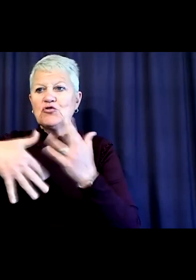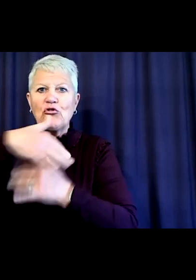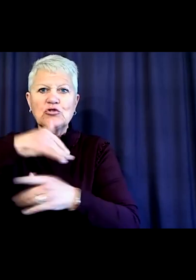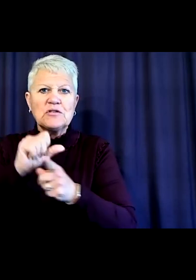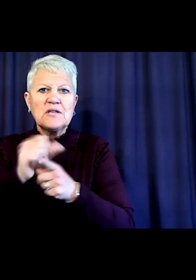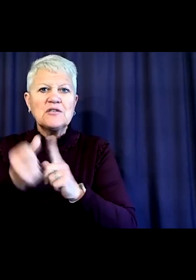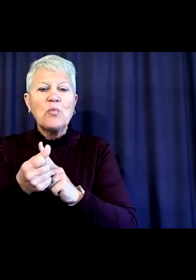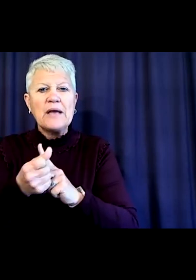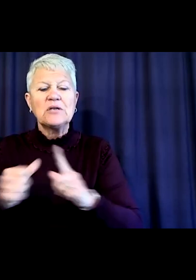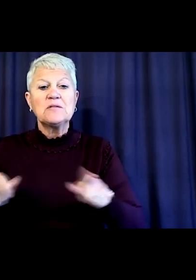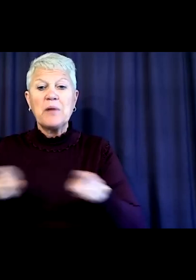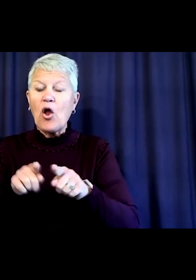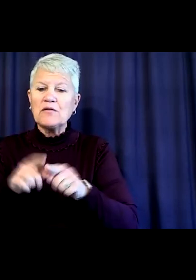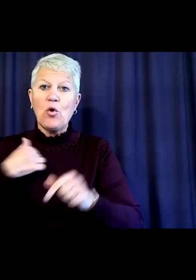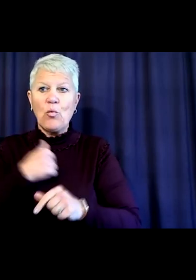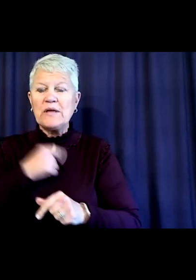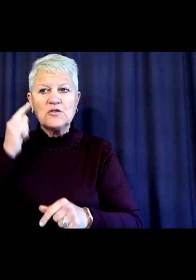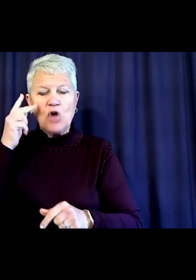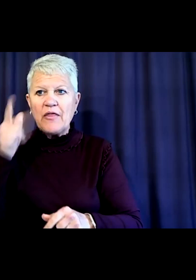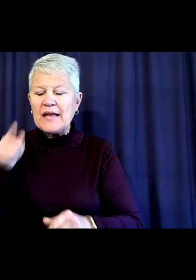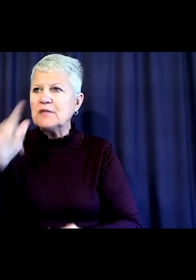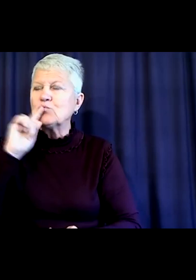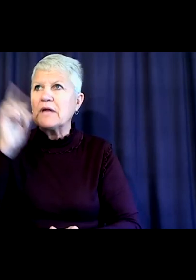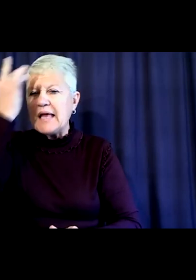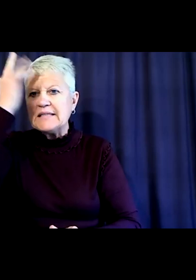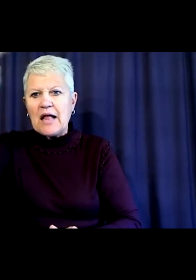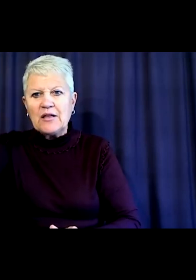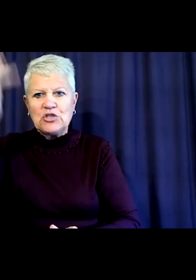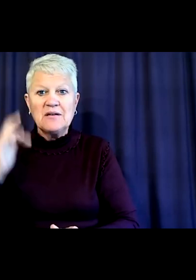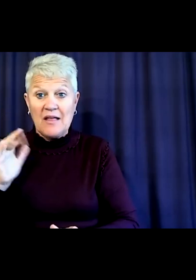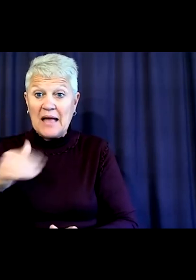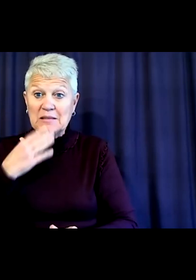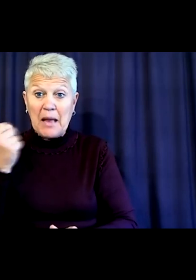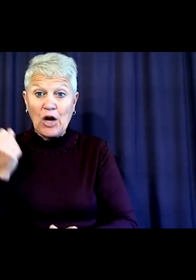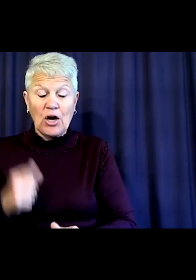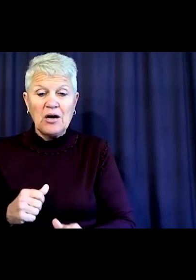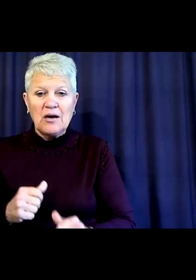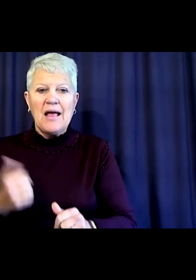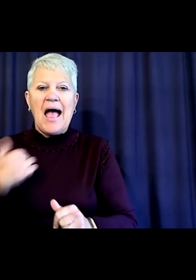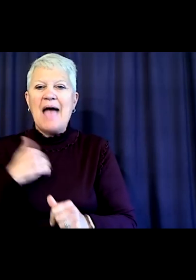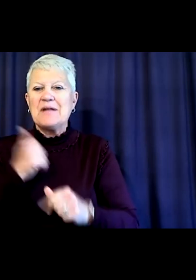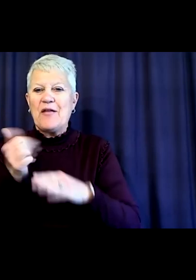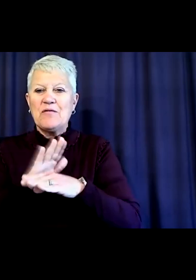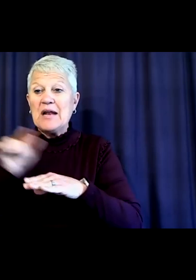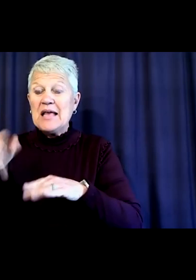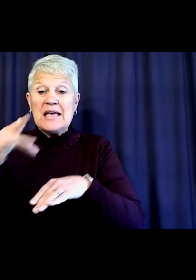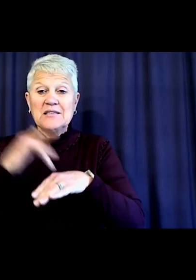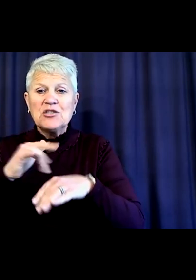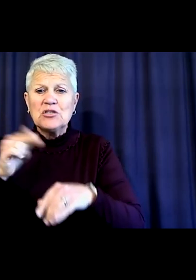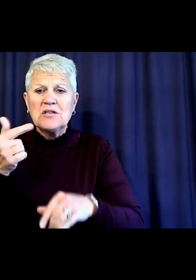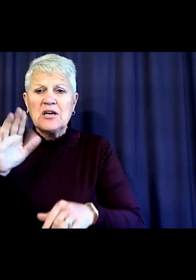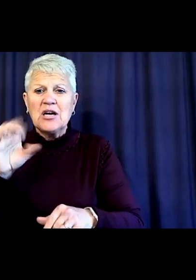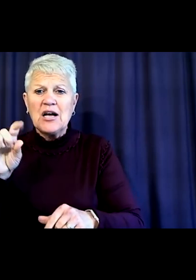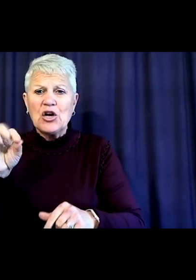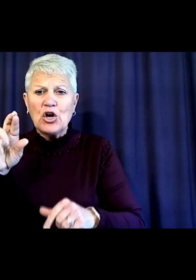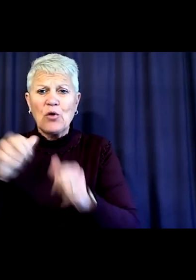saw how intelligent he is. The gutter. I have another video. He touches the gutter with his foot, with his